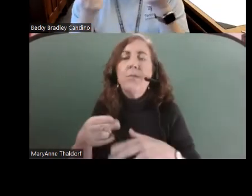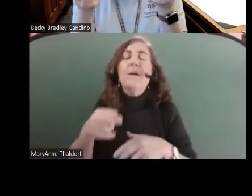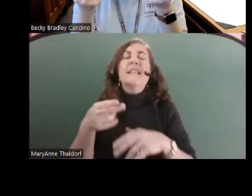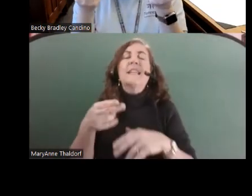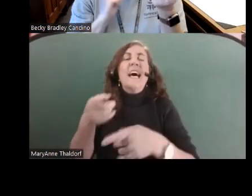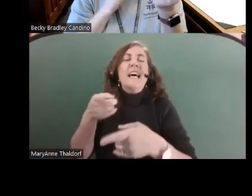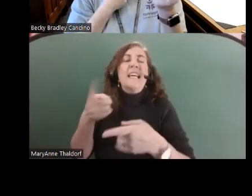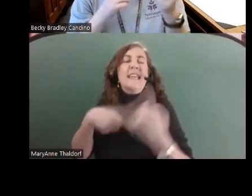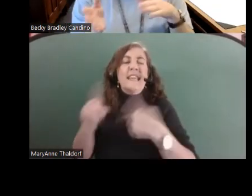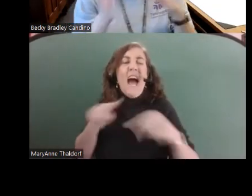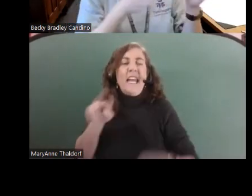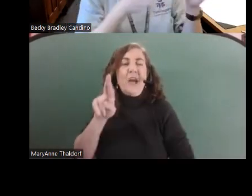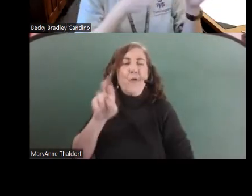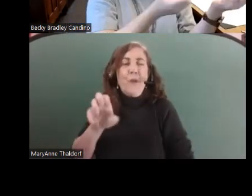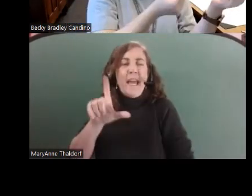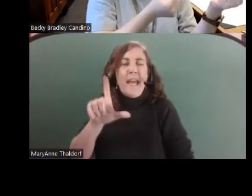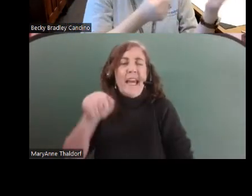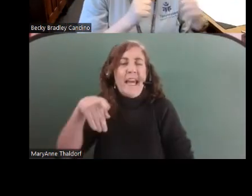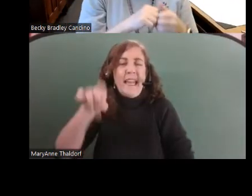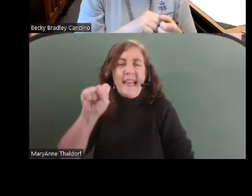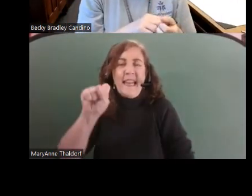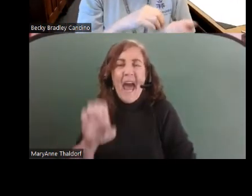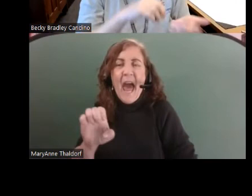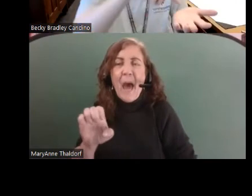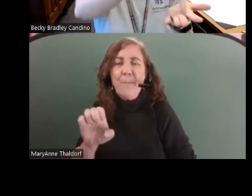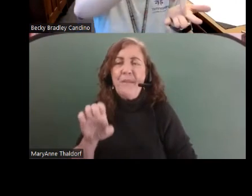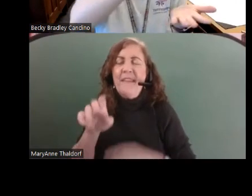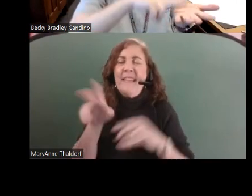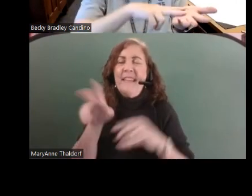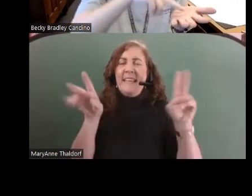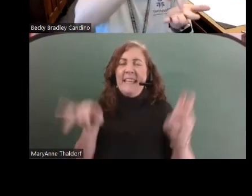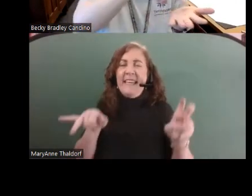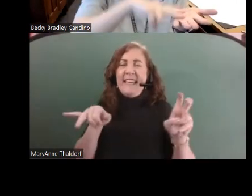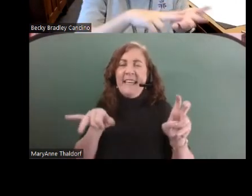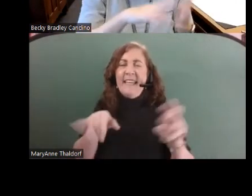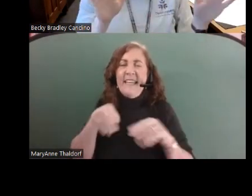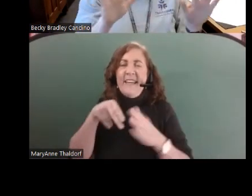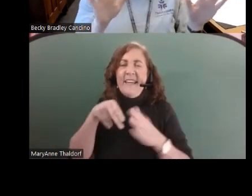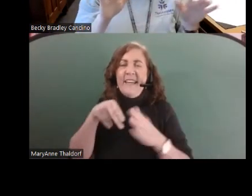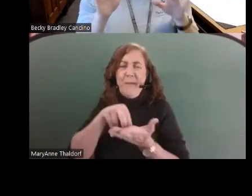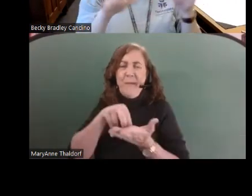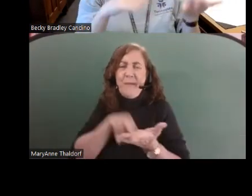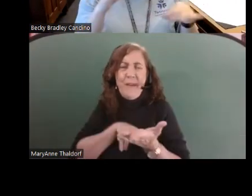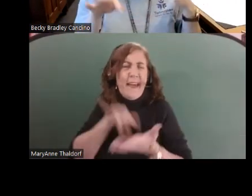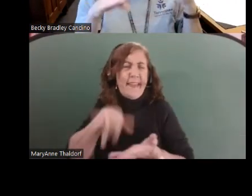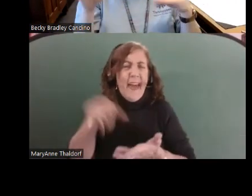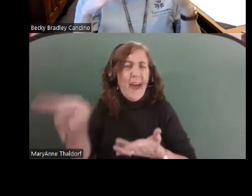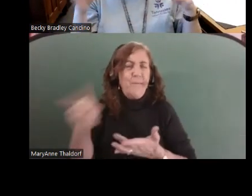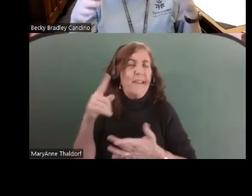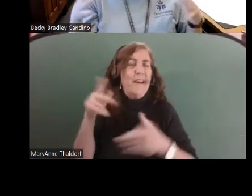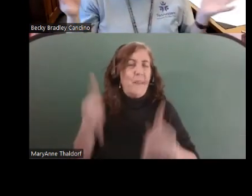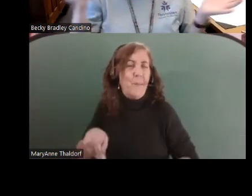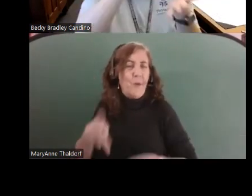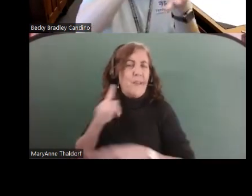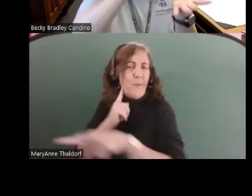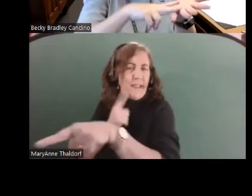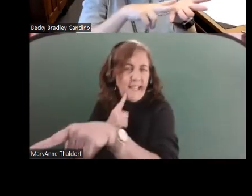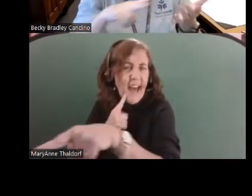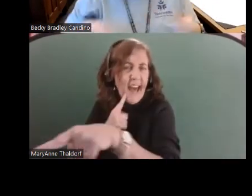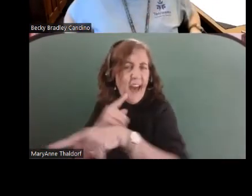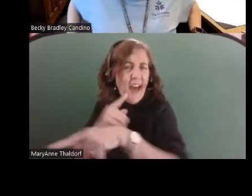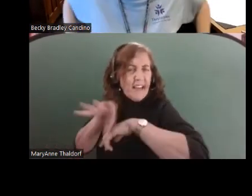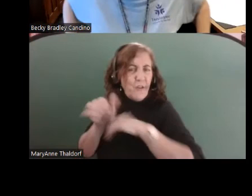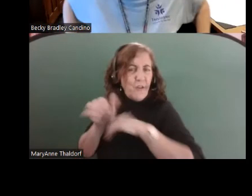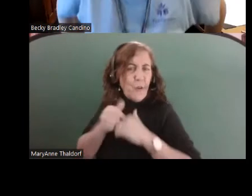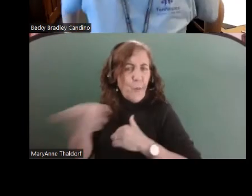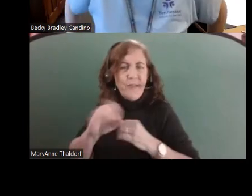was signing no voice, and this was to a deaf client, kept signing relapse, you know, what are your triggers for relapse,